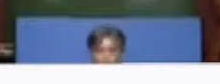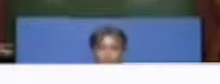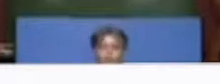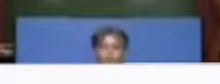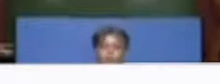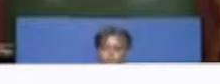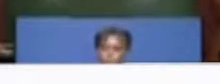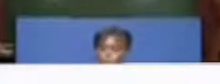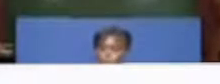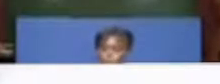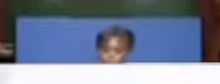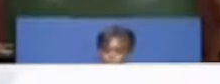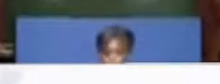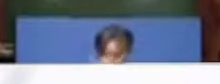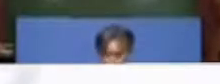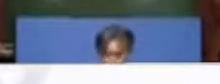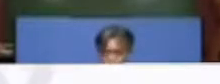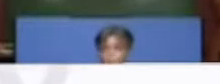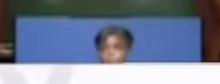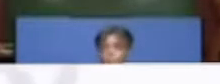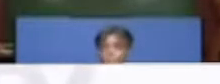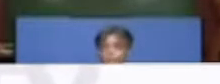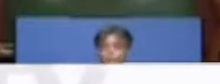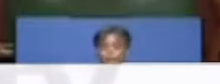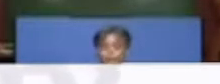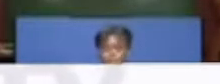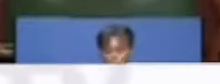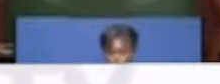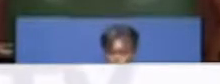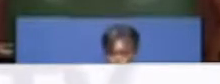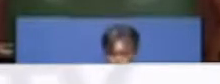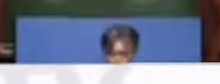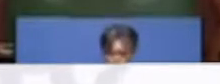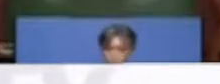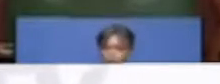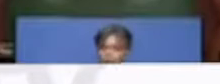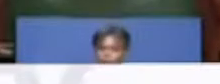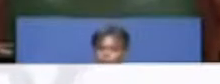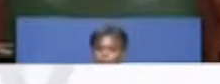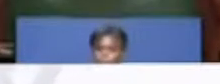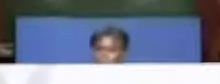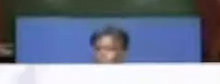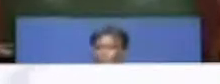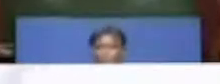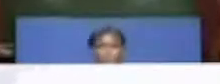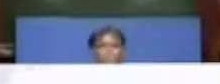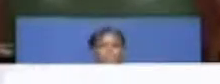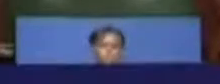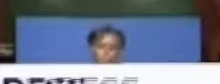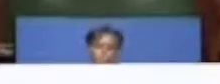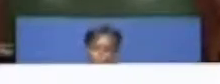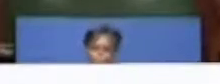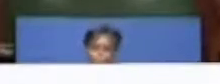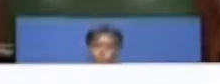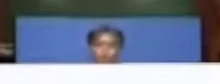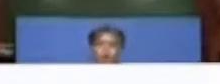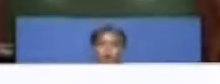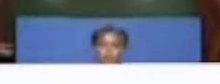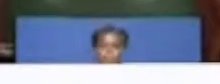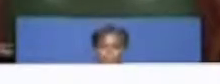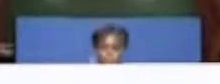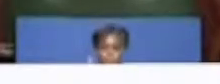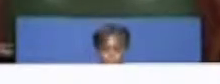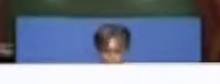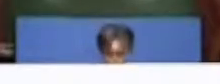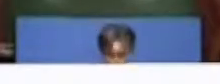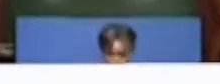this because my administration appreciated that to have the freedom from fear, our security sector has to